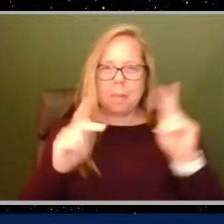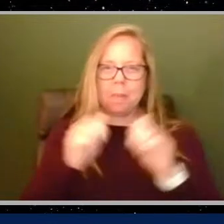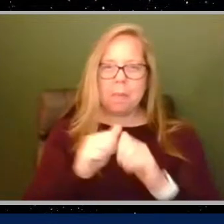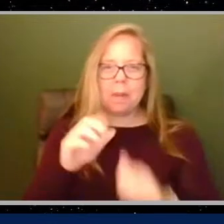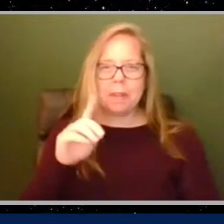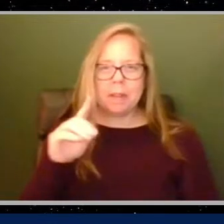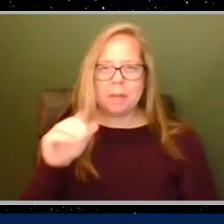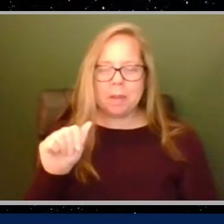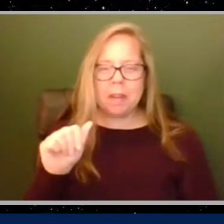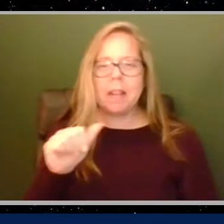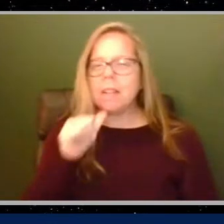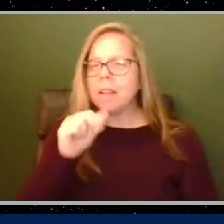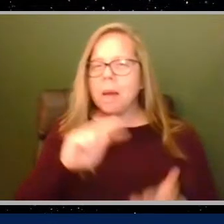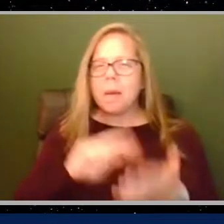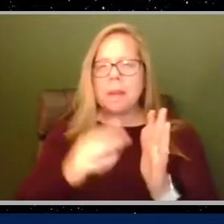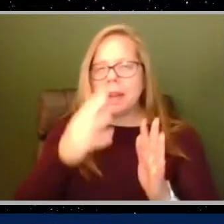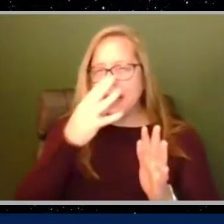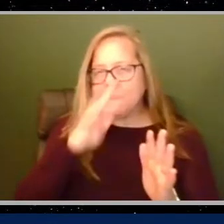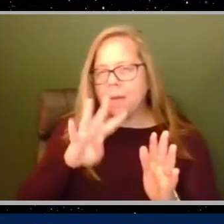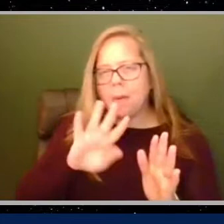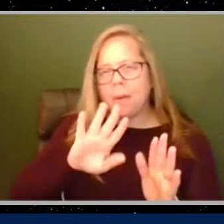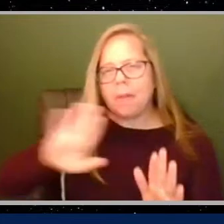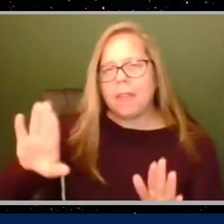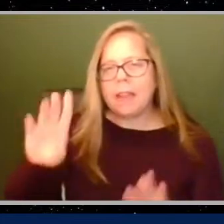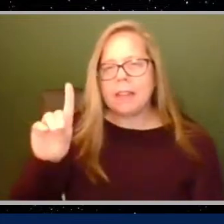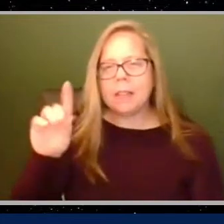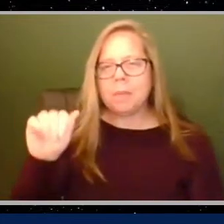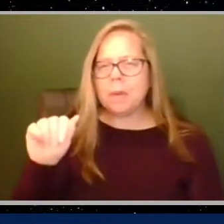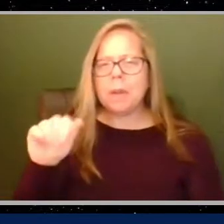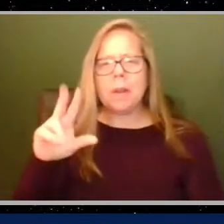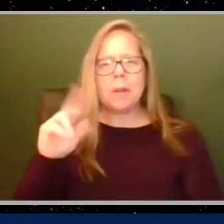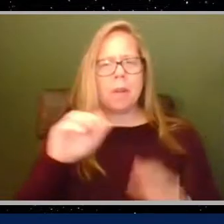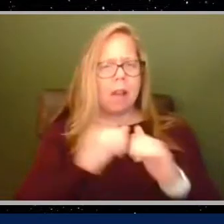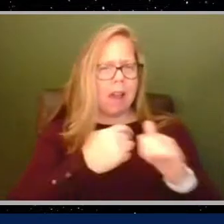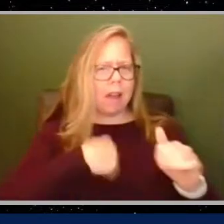disability. It's about, okay, how do we make things inclusive so that everybody